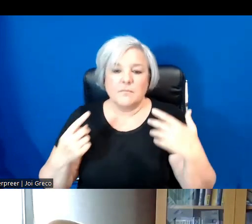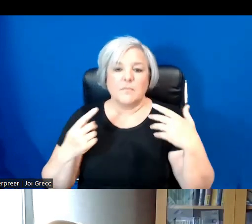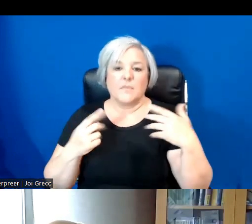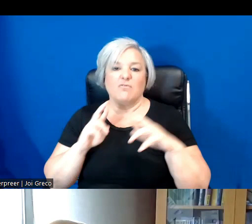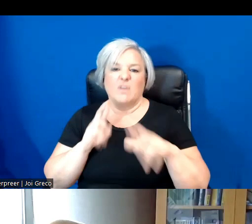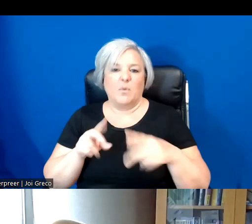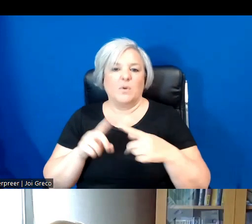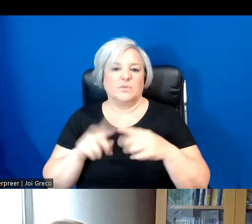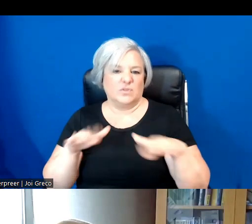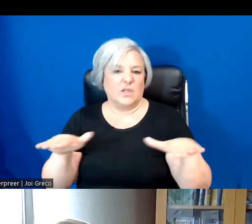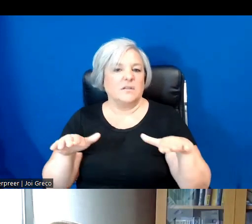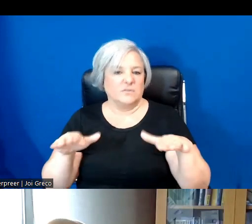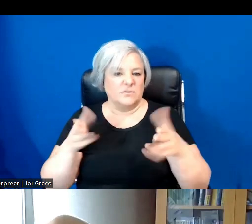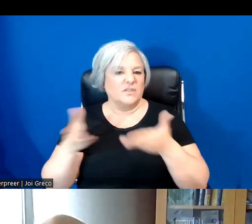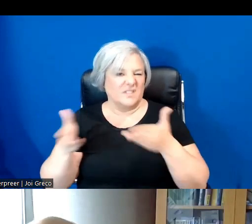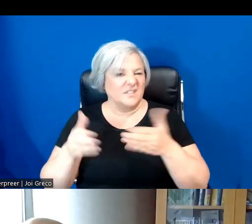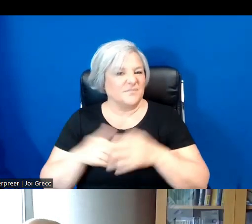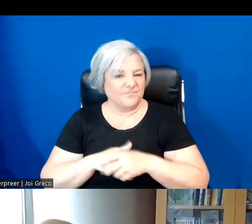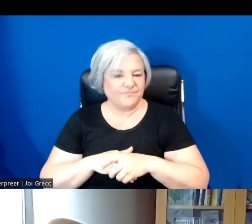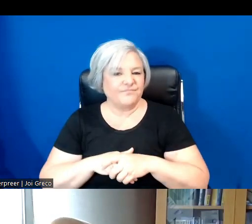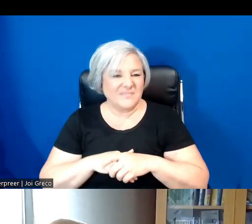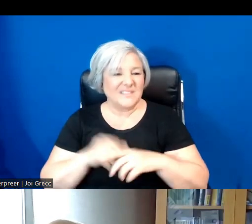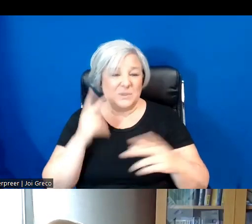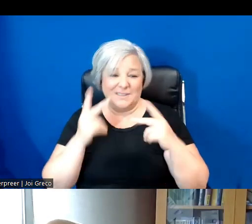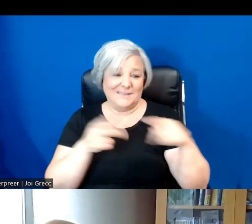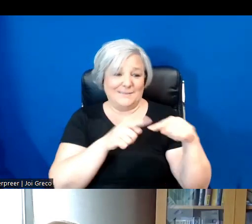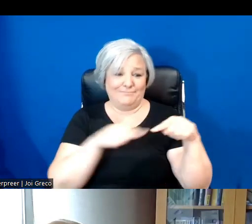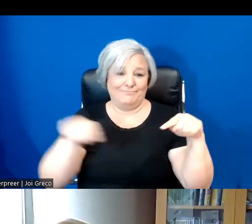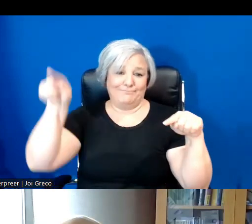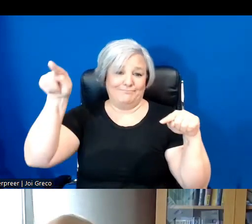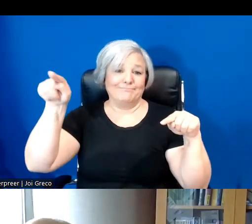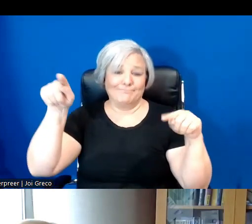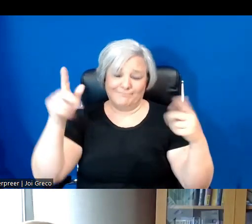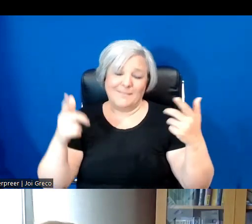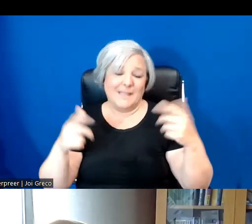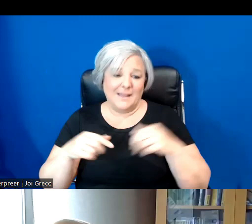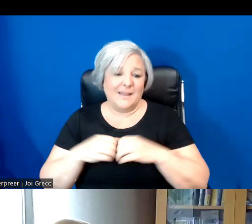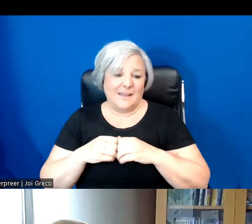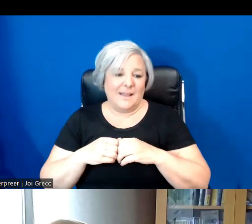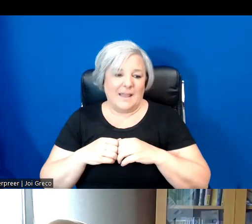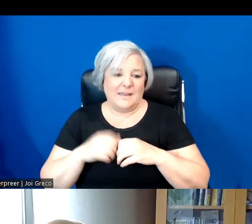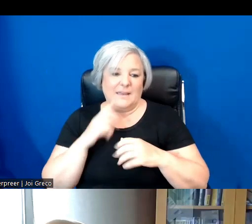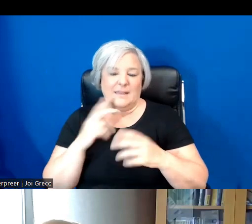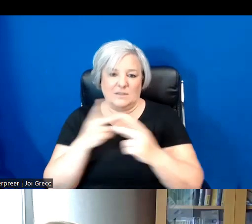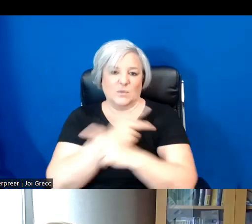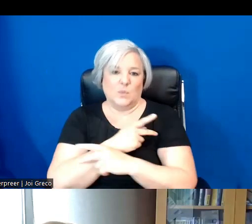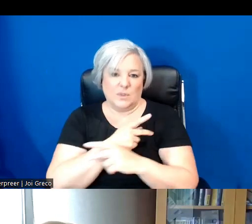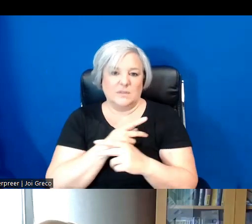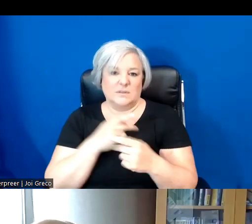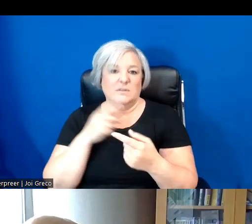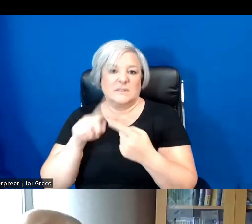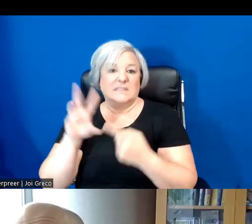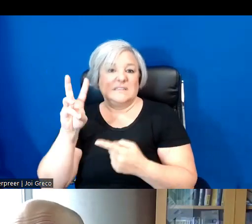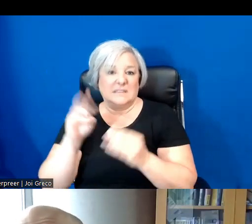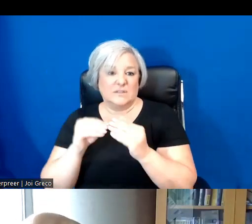to child welfare. And you can see this slide, the cumulative incidence or the risk goes up and exponentially as we start getting closer to 6 or more of